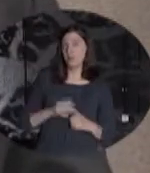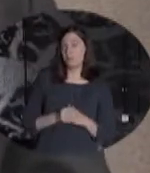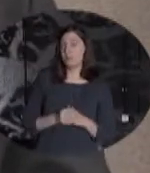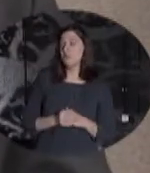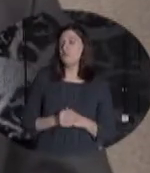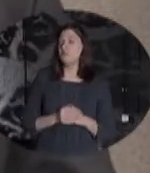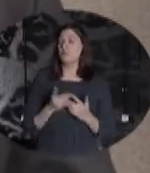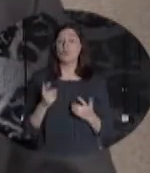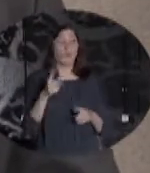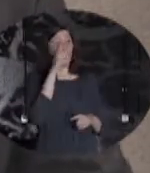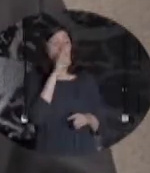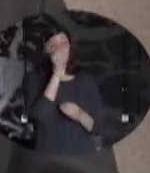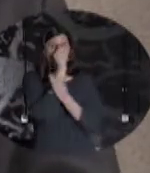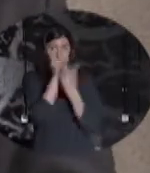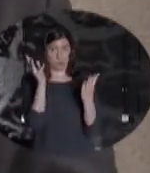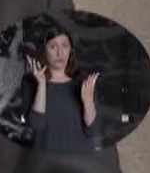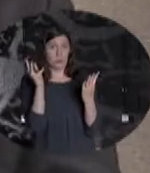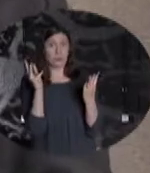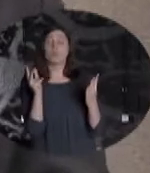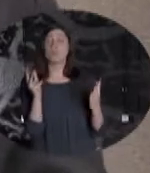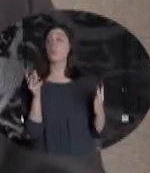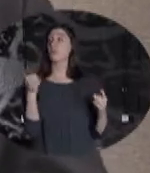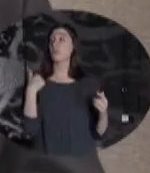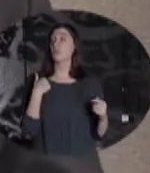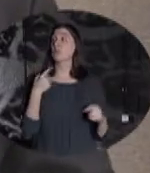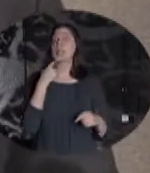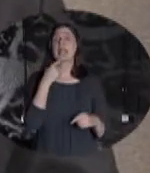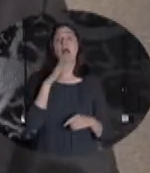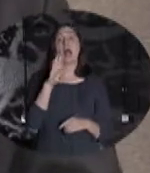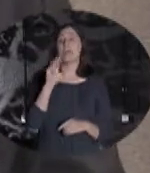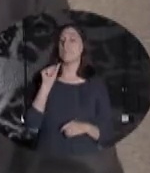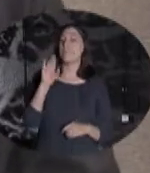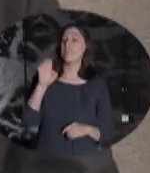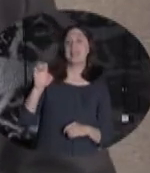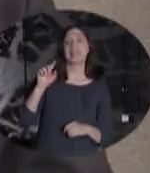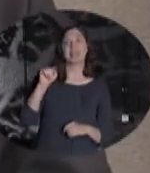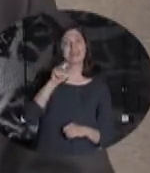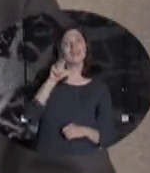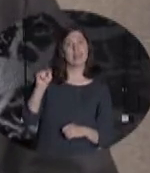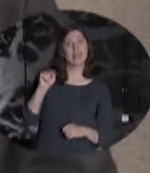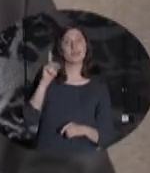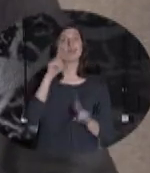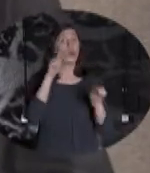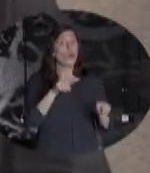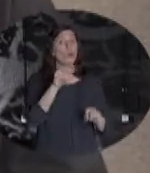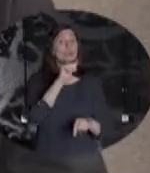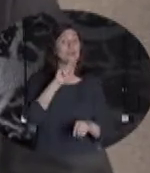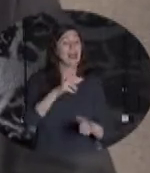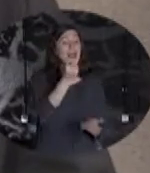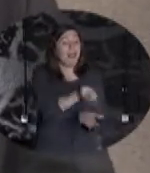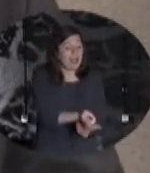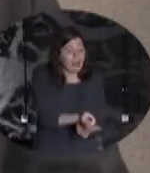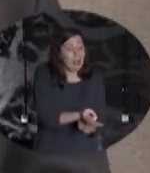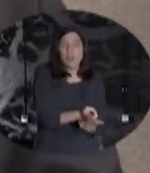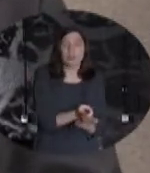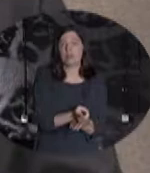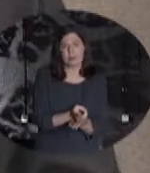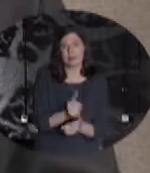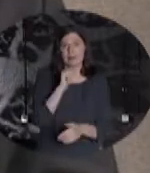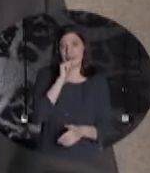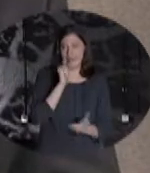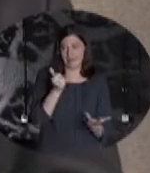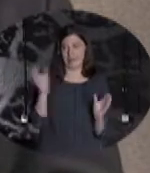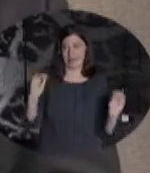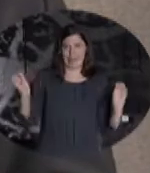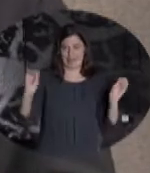also this myth that a lot of people say as well, I need to go get a base tan. I have to go to the tanning bed and get my base tan. There's no such thing as a base tan. You know, your